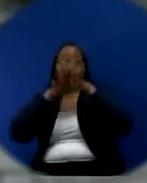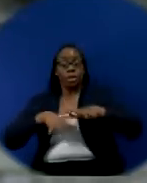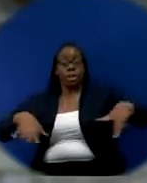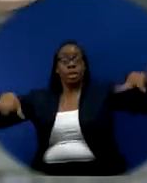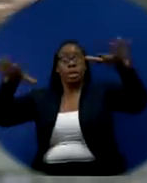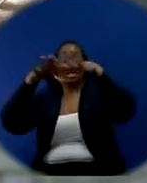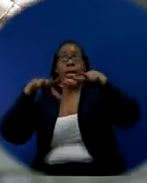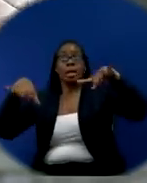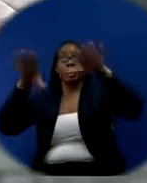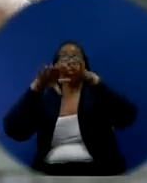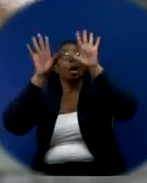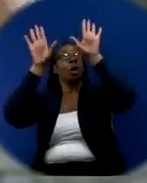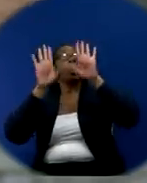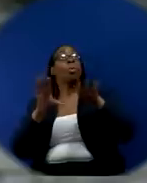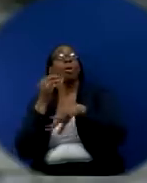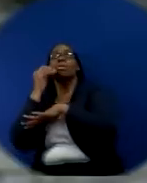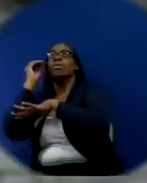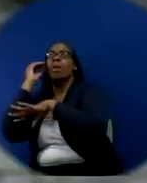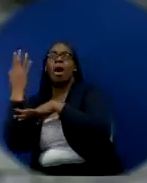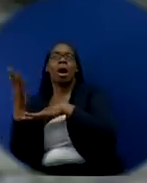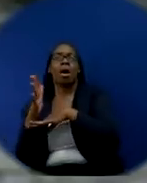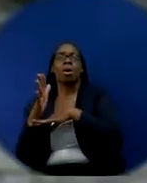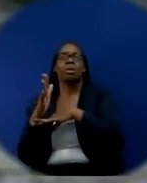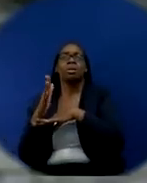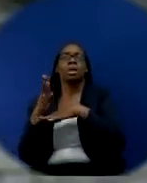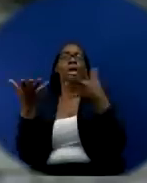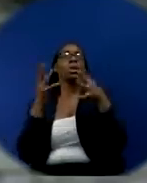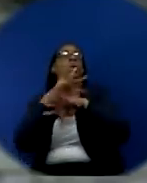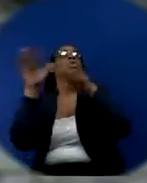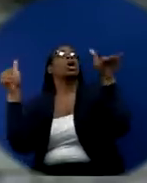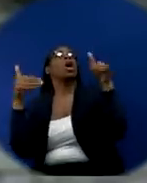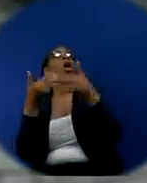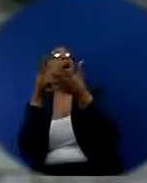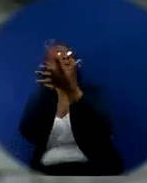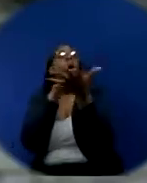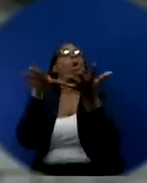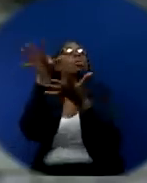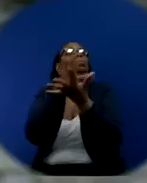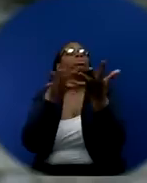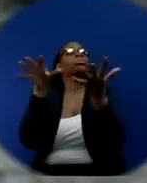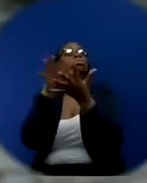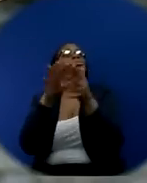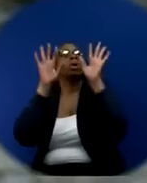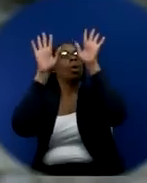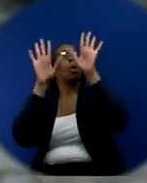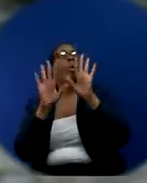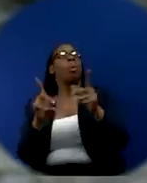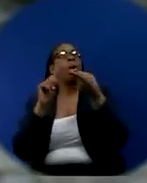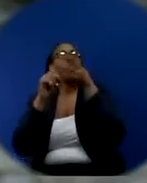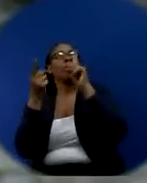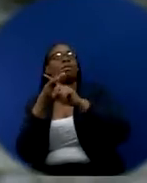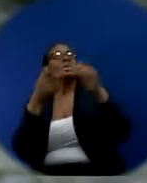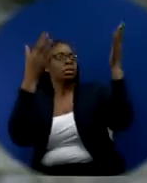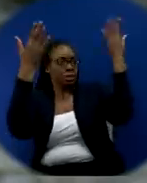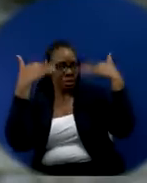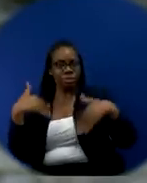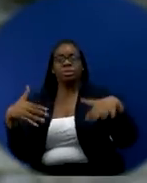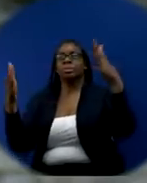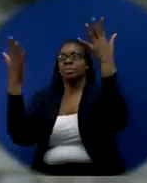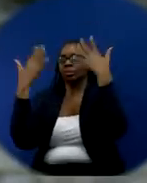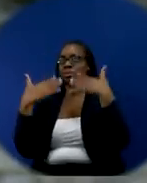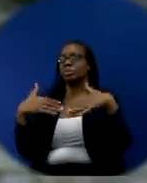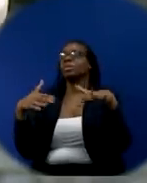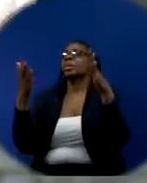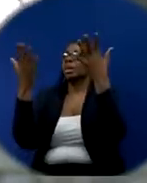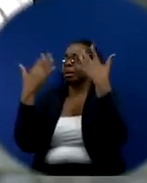who has a wonderful house, and he wants all of his wealthy, well-to-do, wonderful friends to come over and hang out